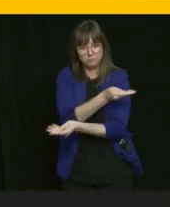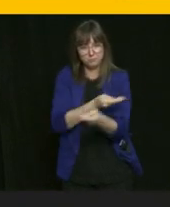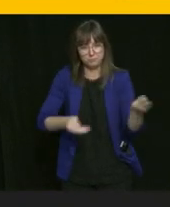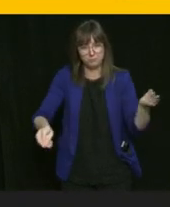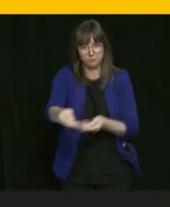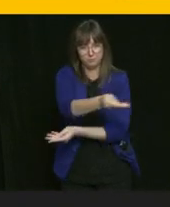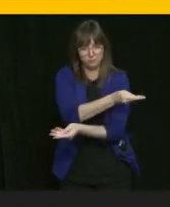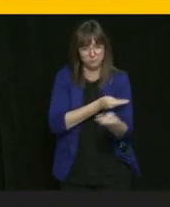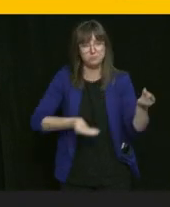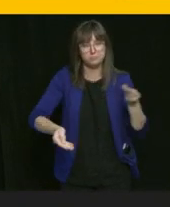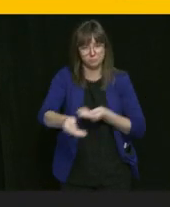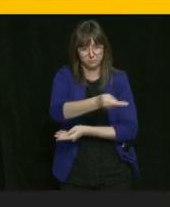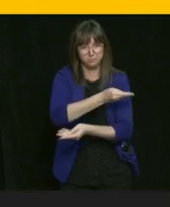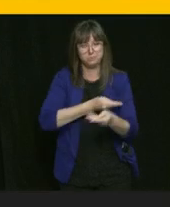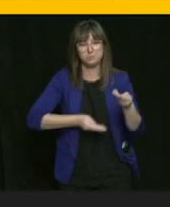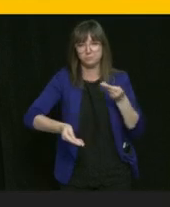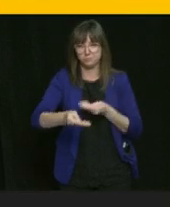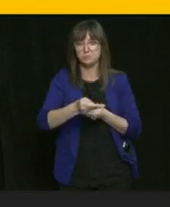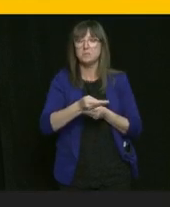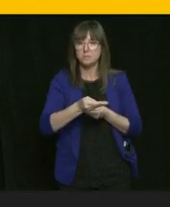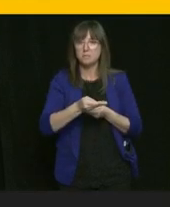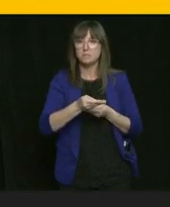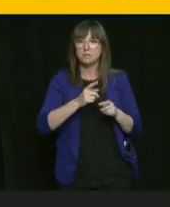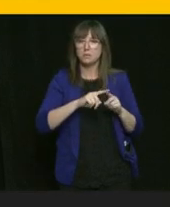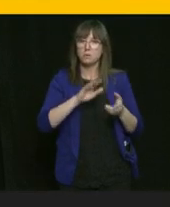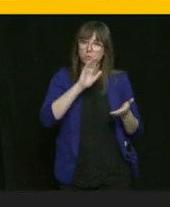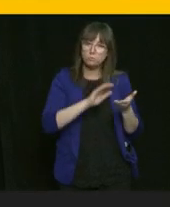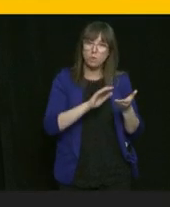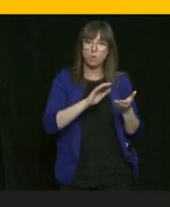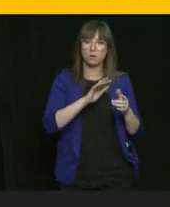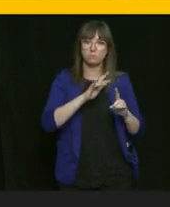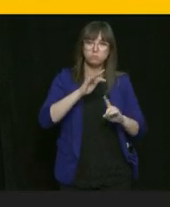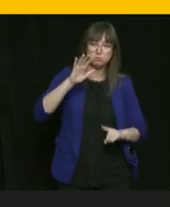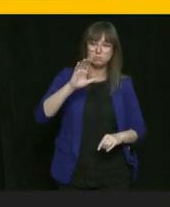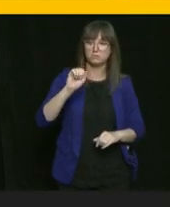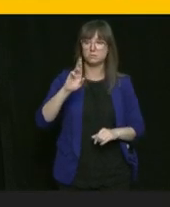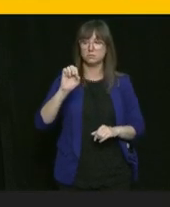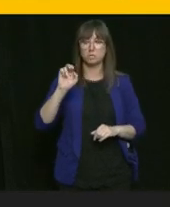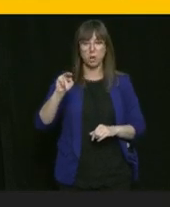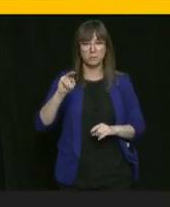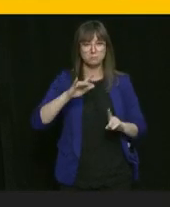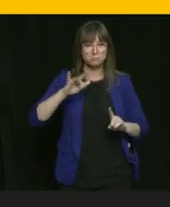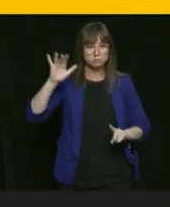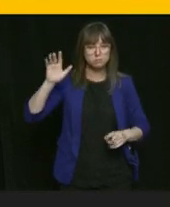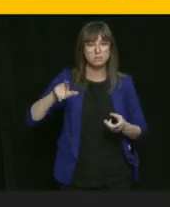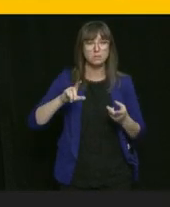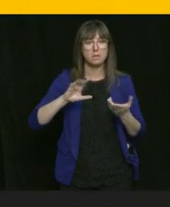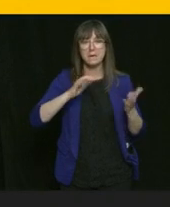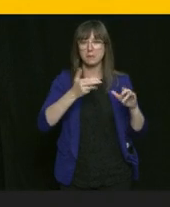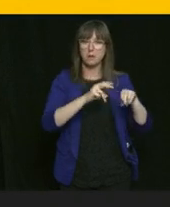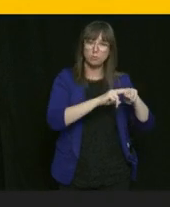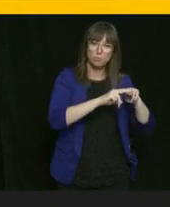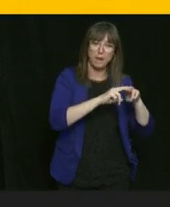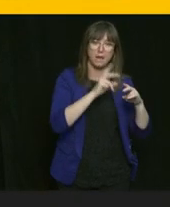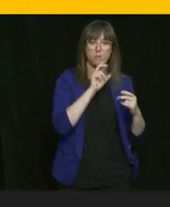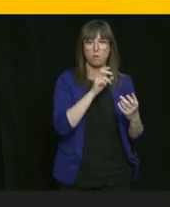with lower carbon emissions compared to rail or road